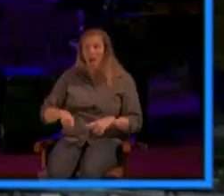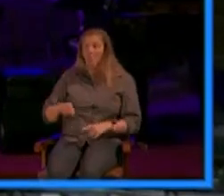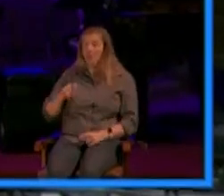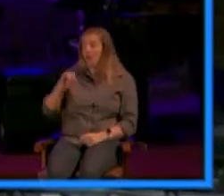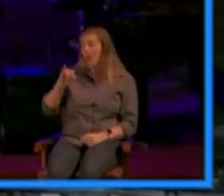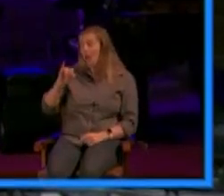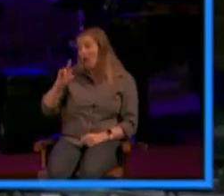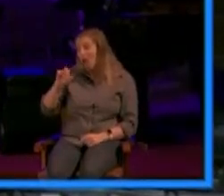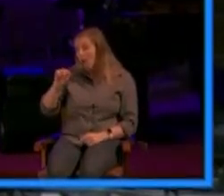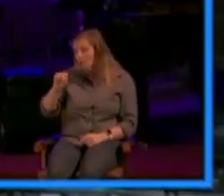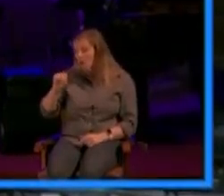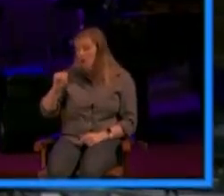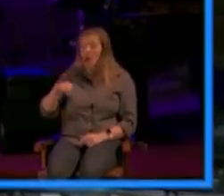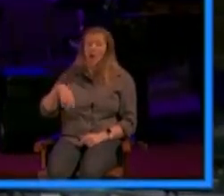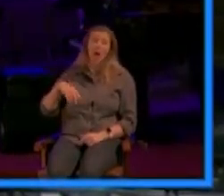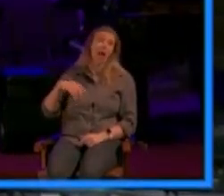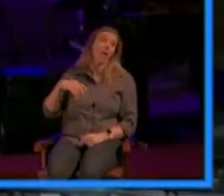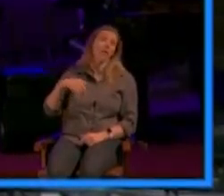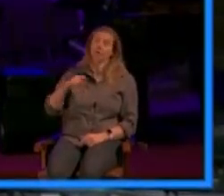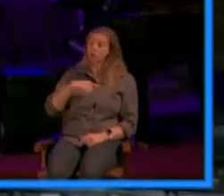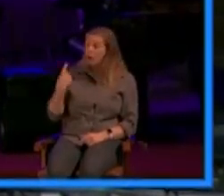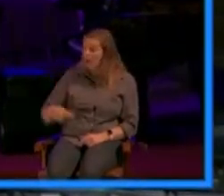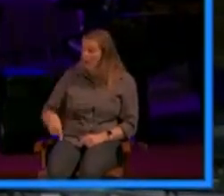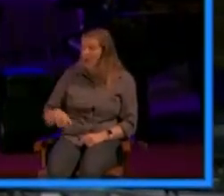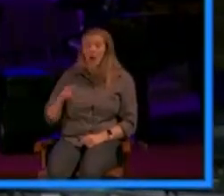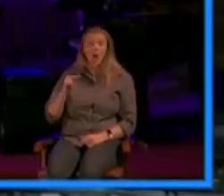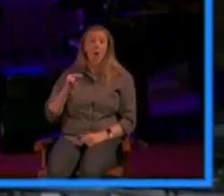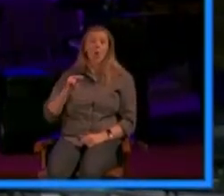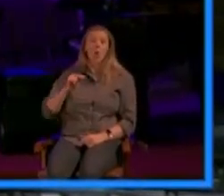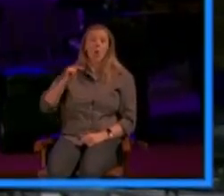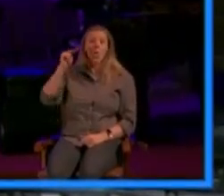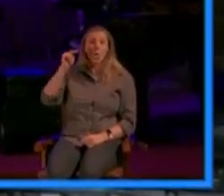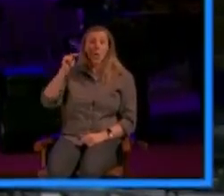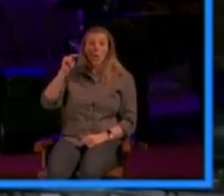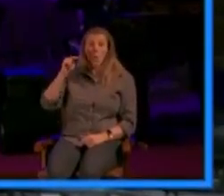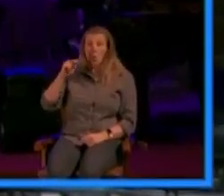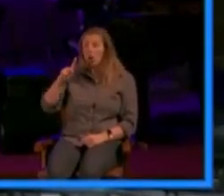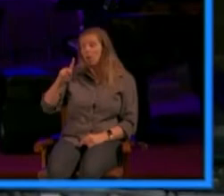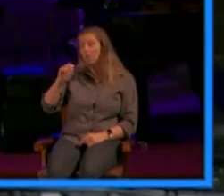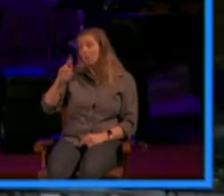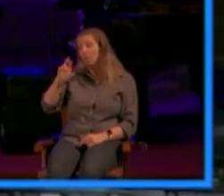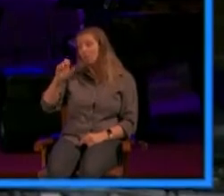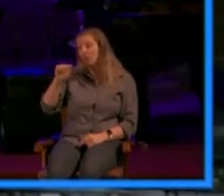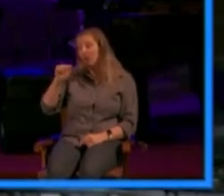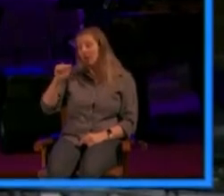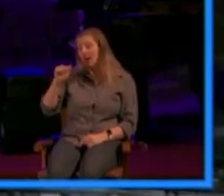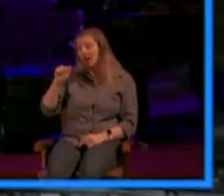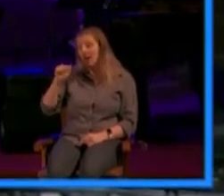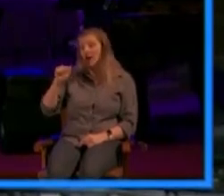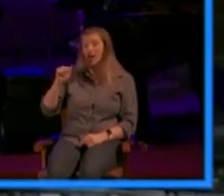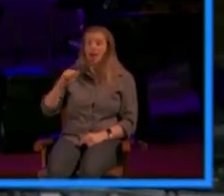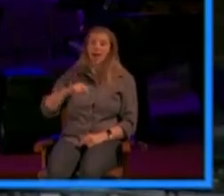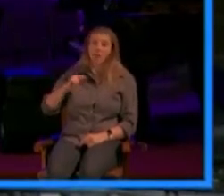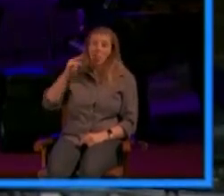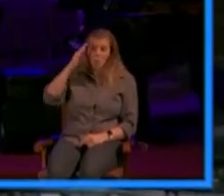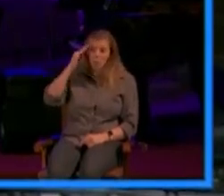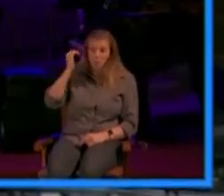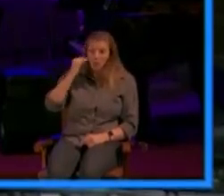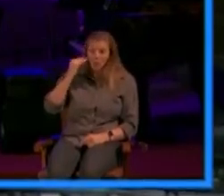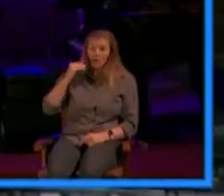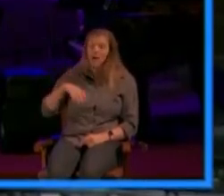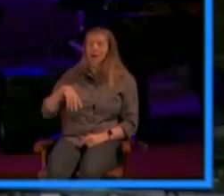or not, even in North Korea, believe it or not, the gospel is expanding, and every